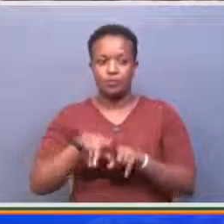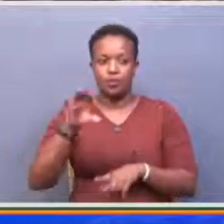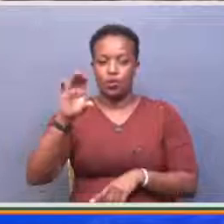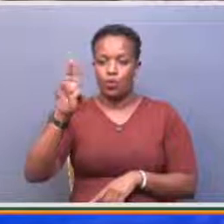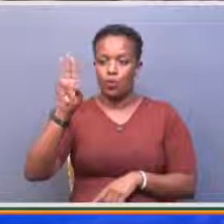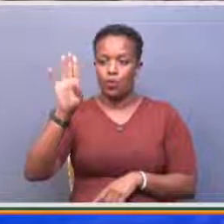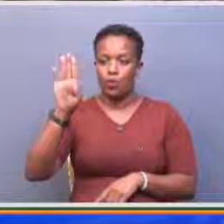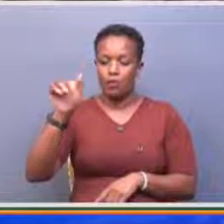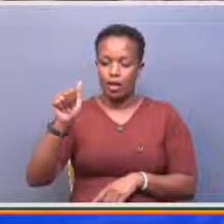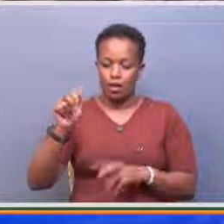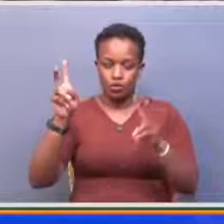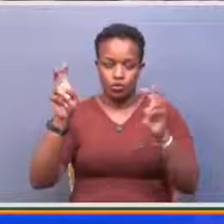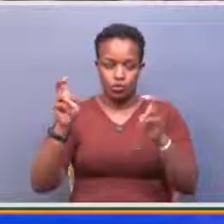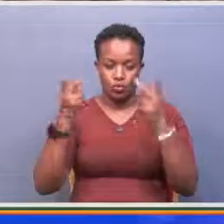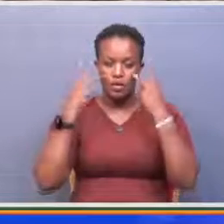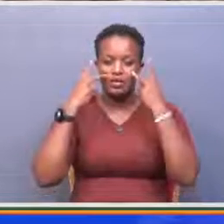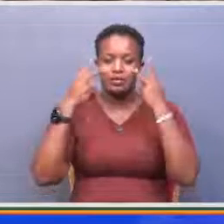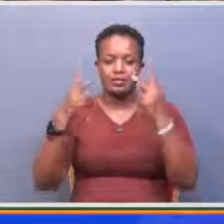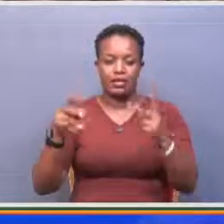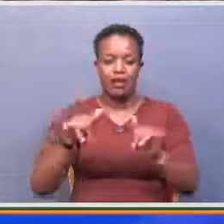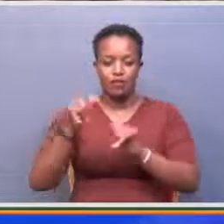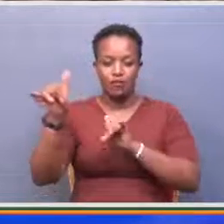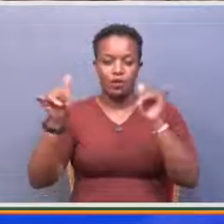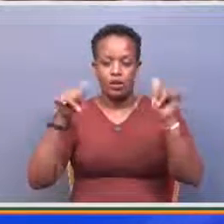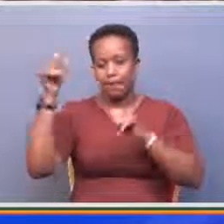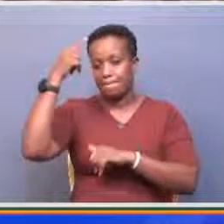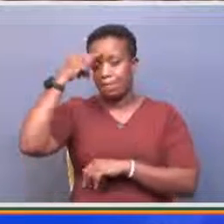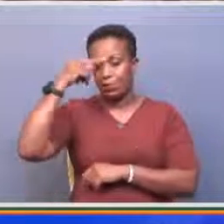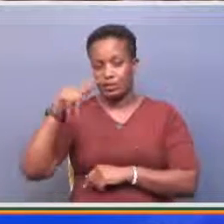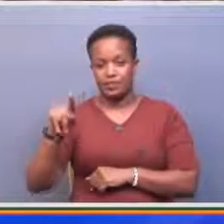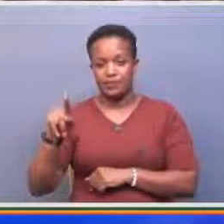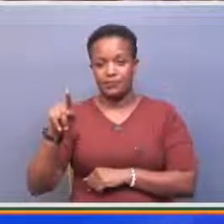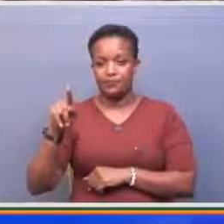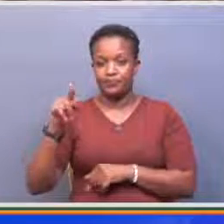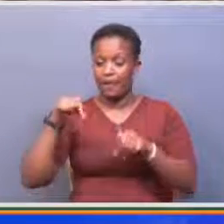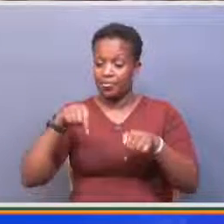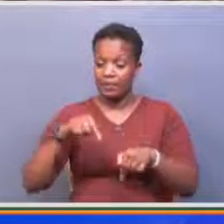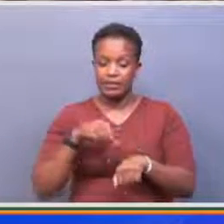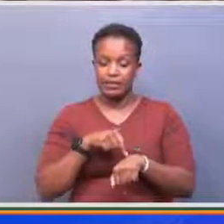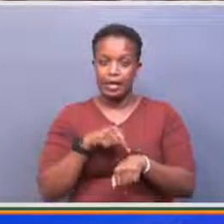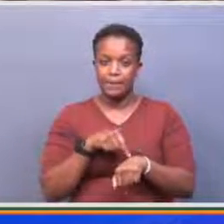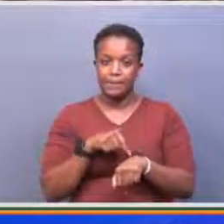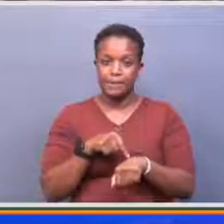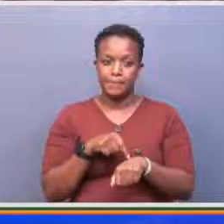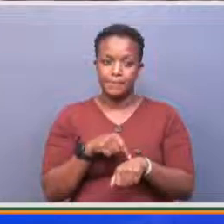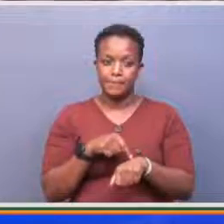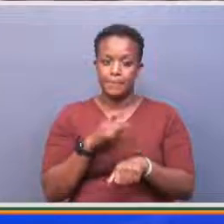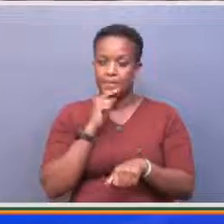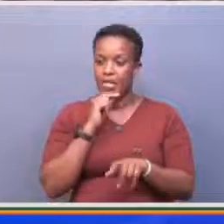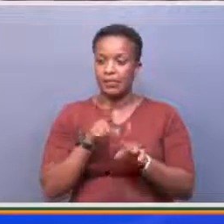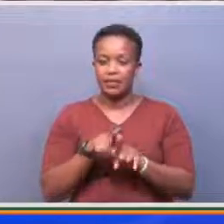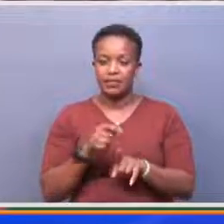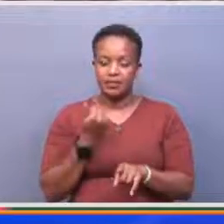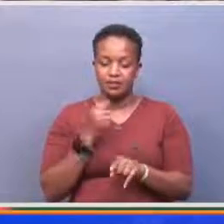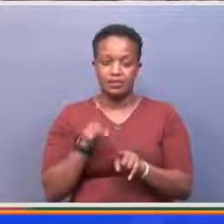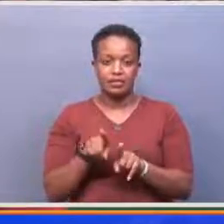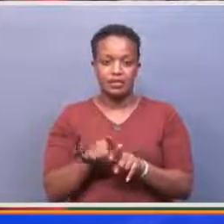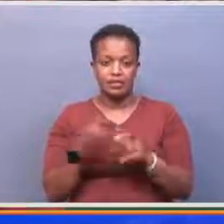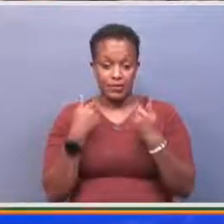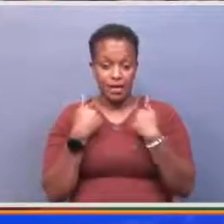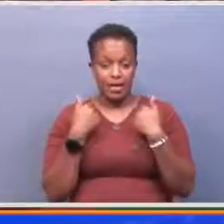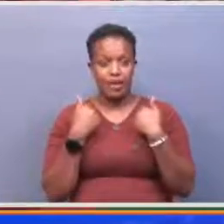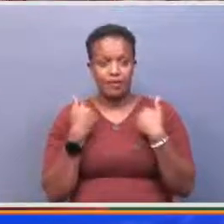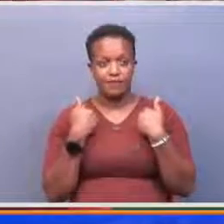seen a progressive foreign policy. At least at the moment, brothers and sisters, we have